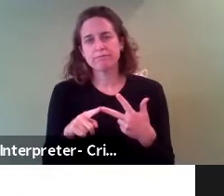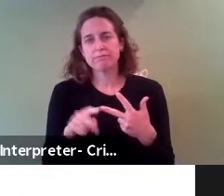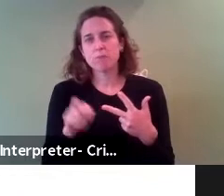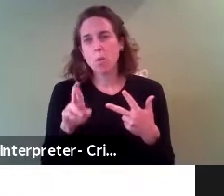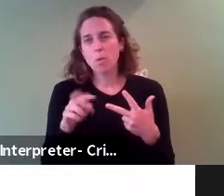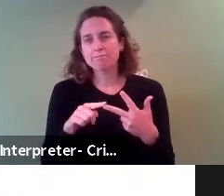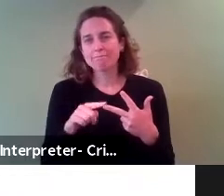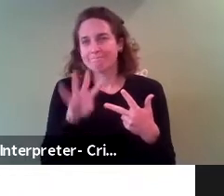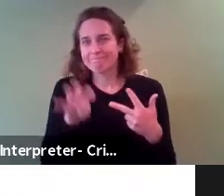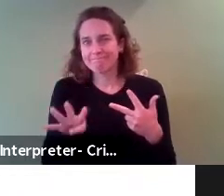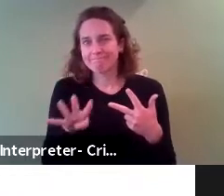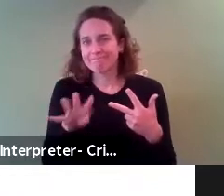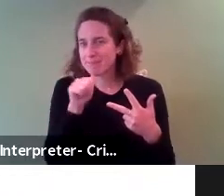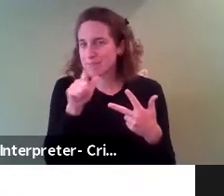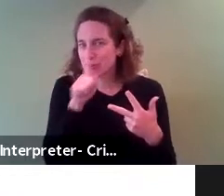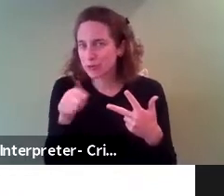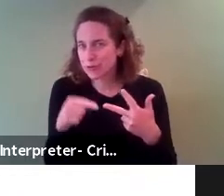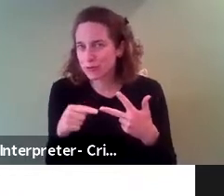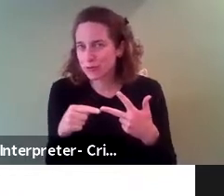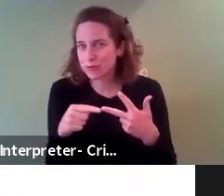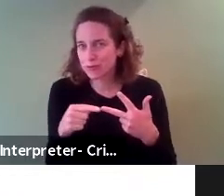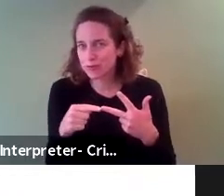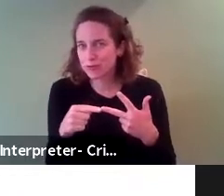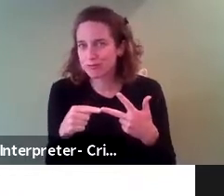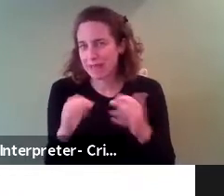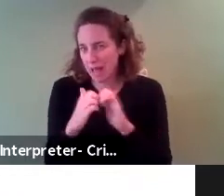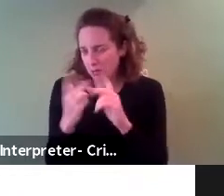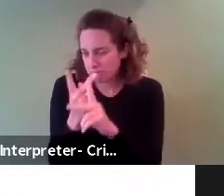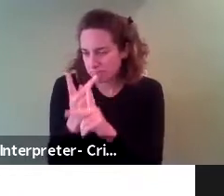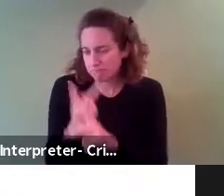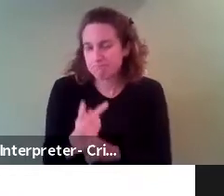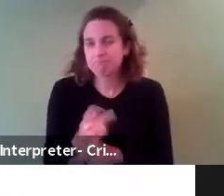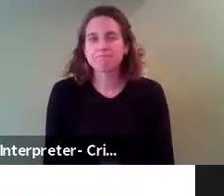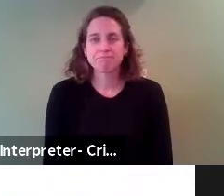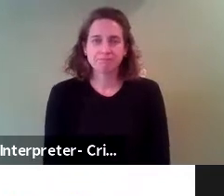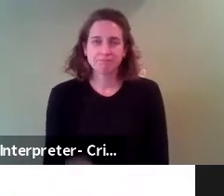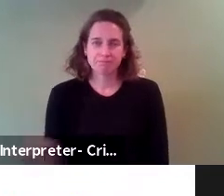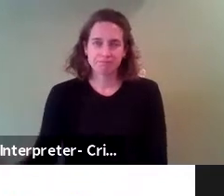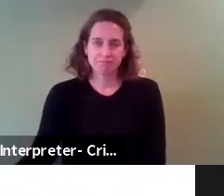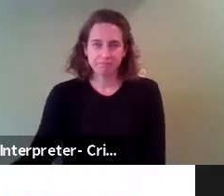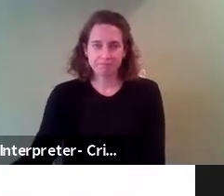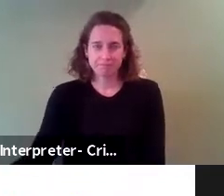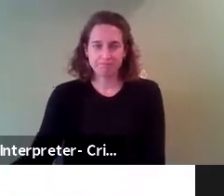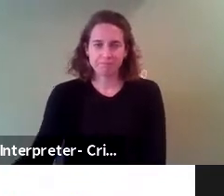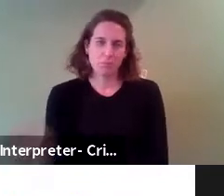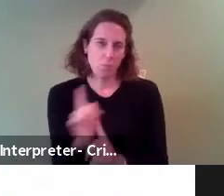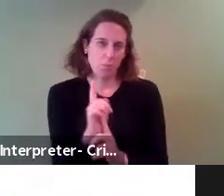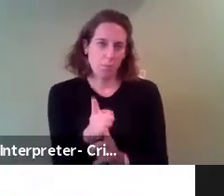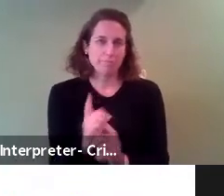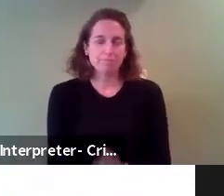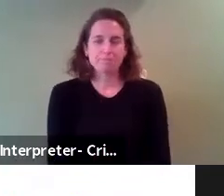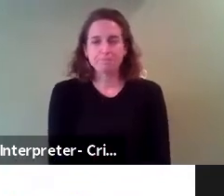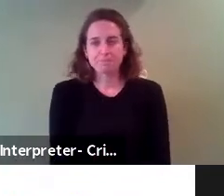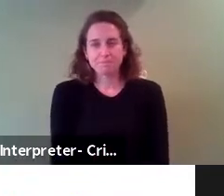Or perhaps you're just not sure. You're not sure how to assess that. And so we'll just give it a couple of